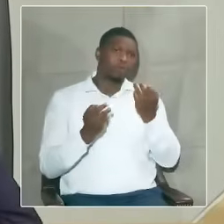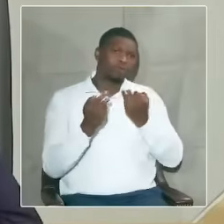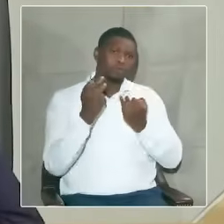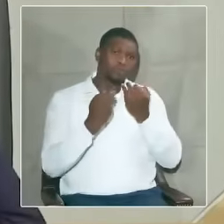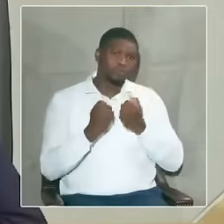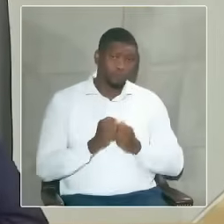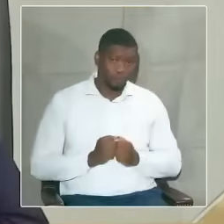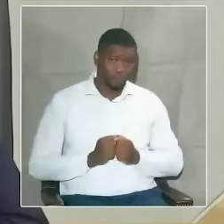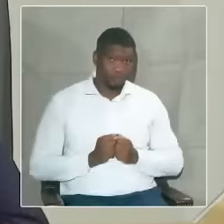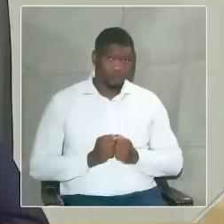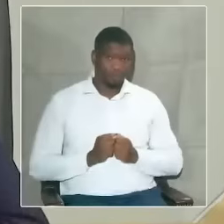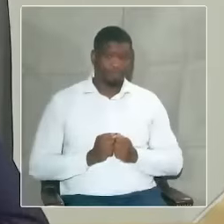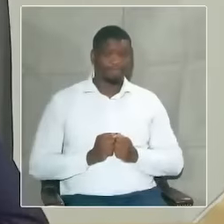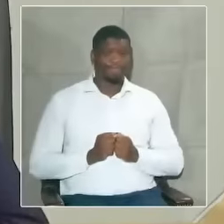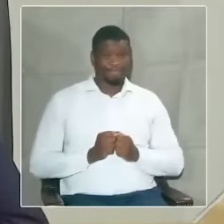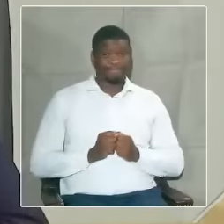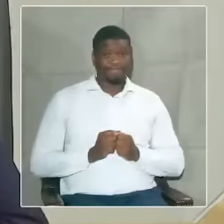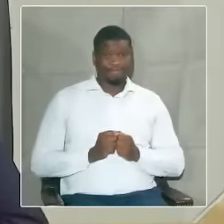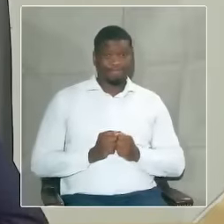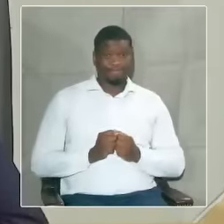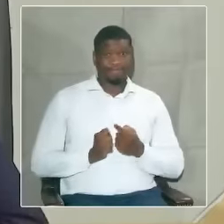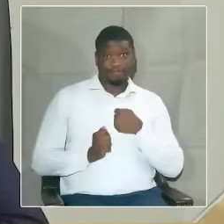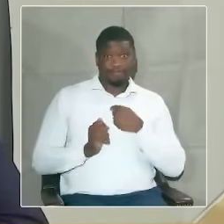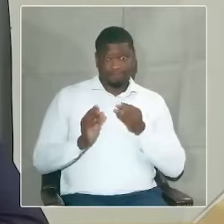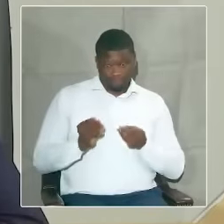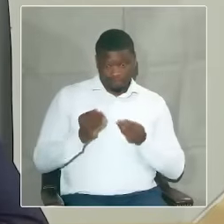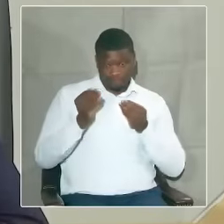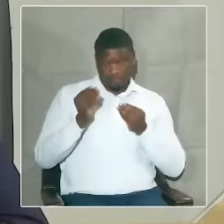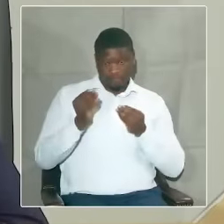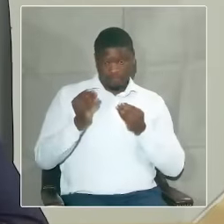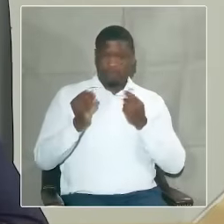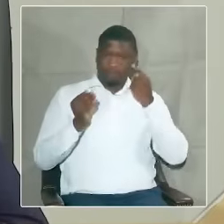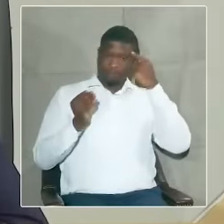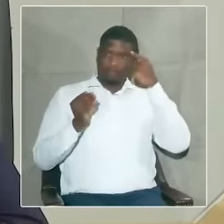My understanding was that he wanted a report